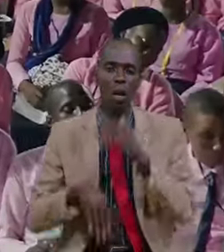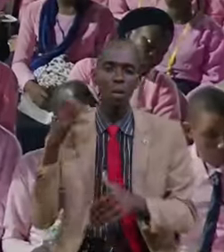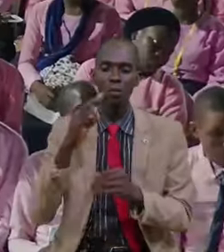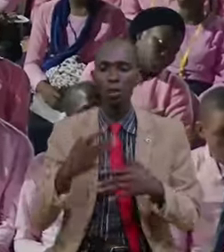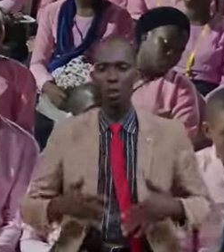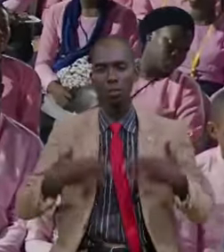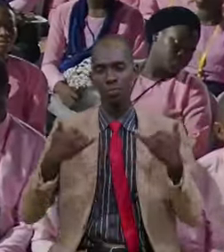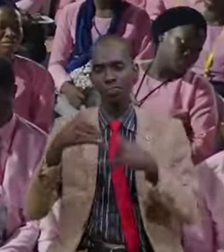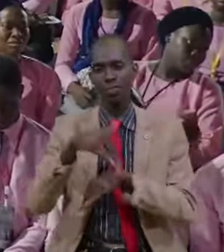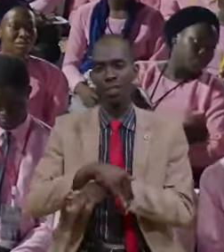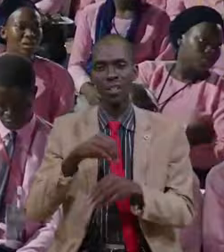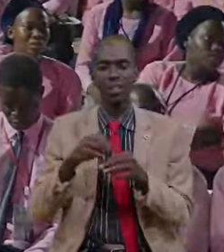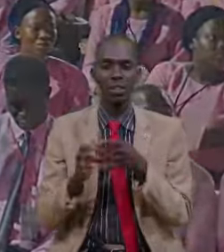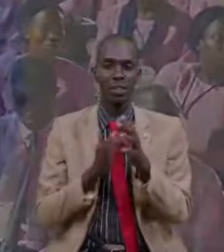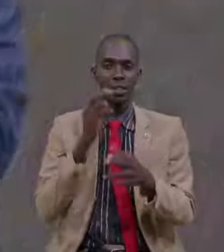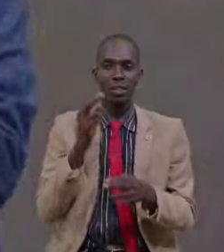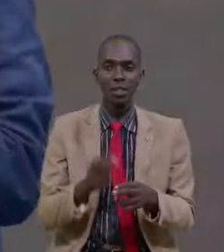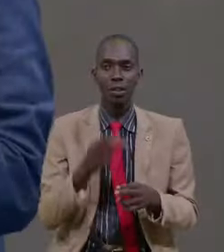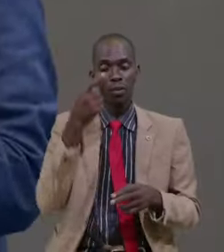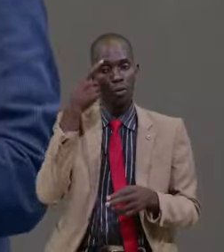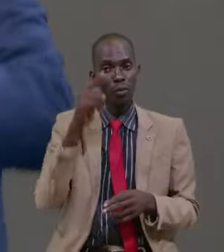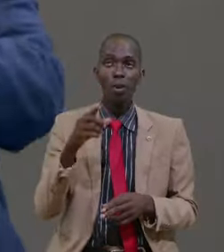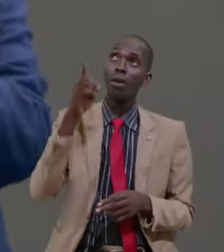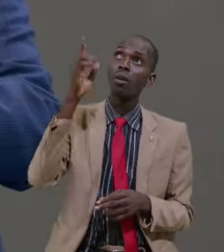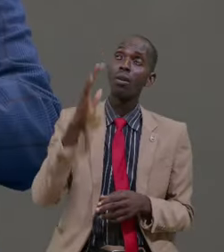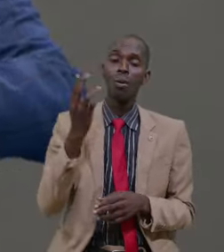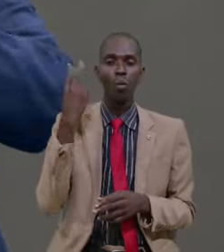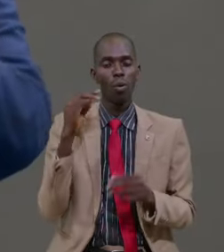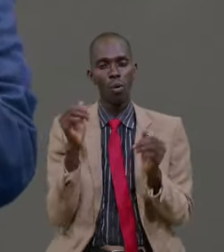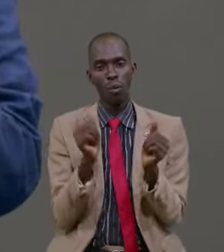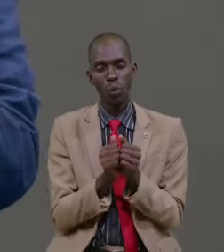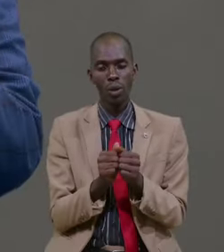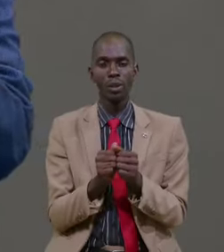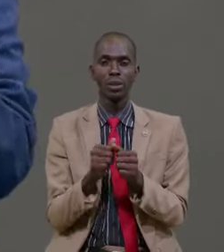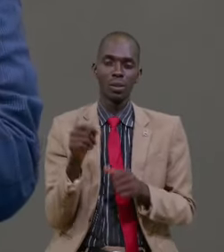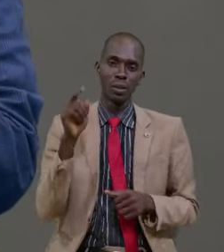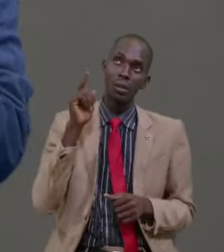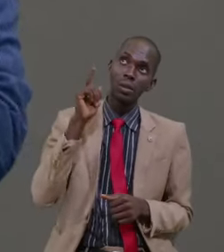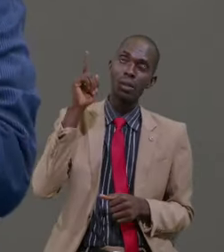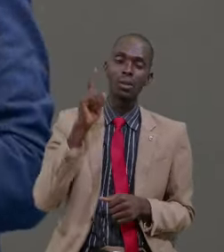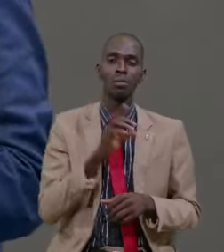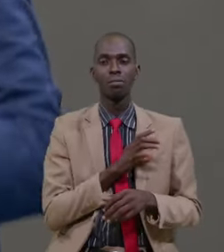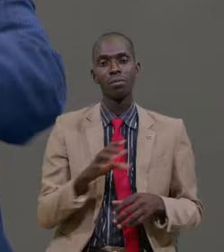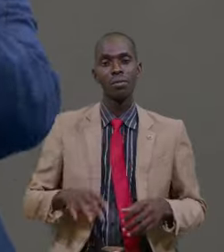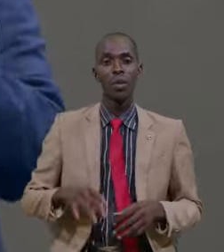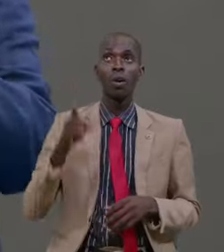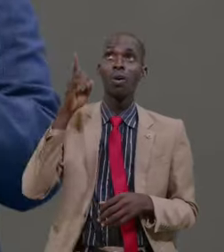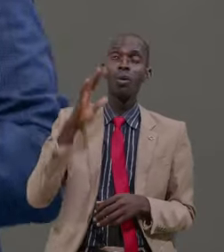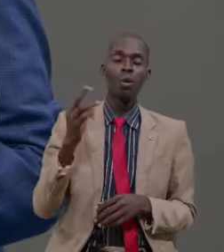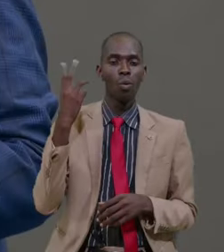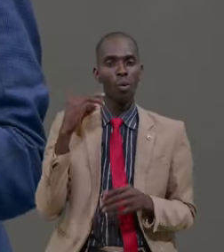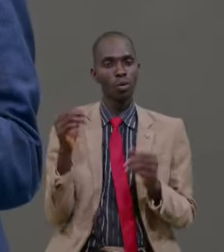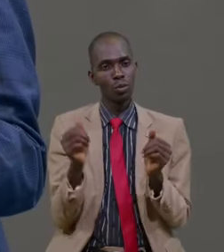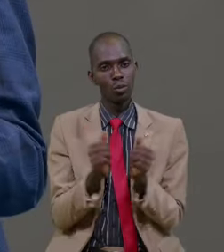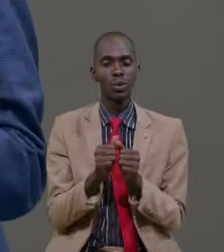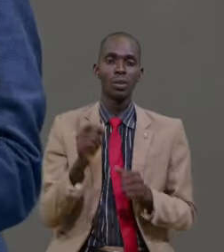For God was with him. God was with him. God